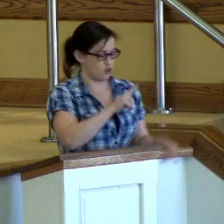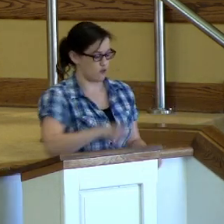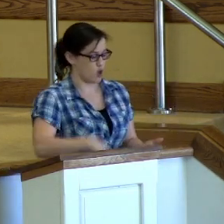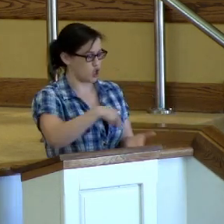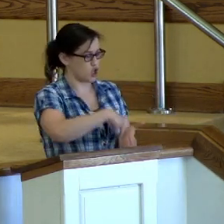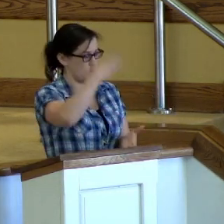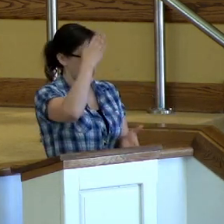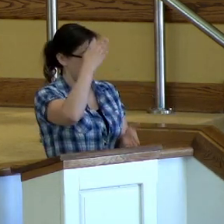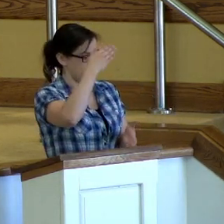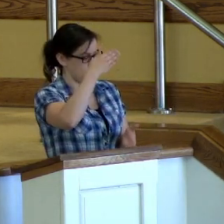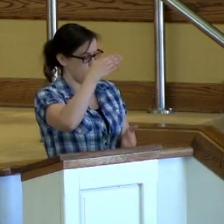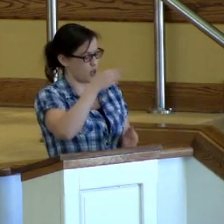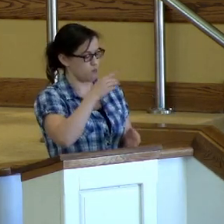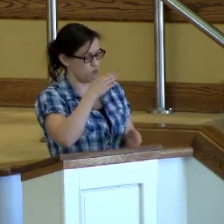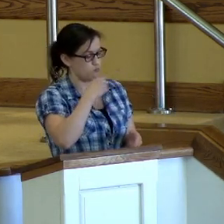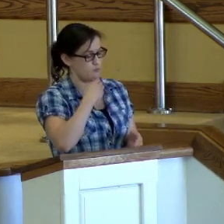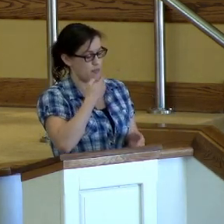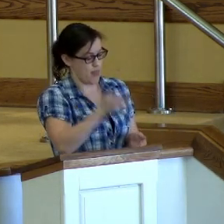in the vineyards,